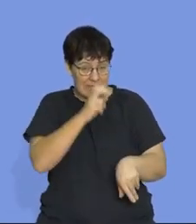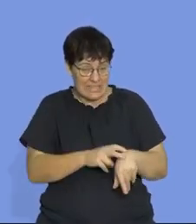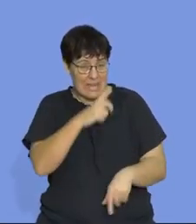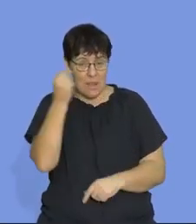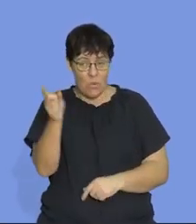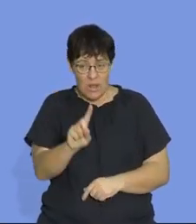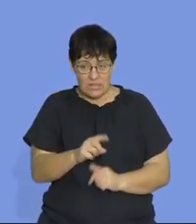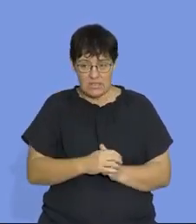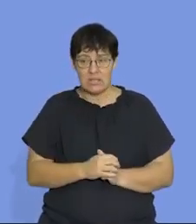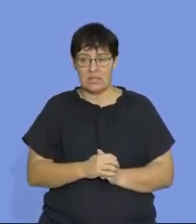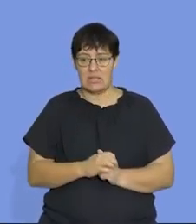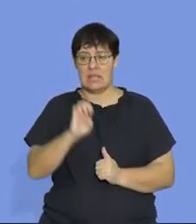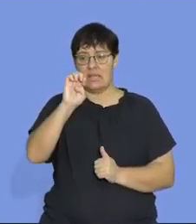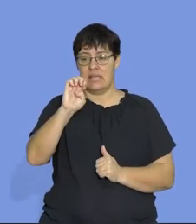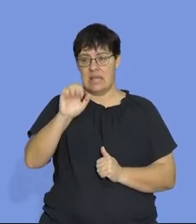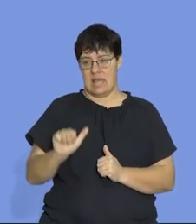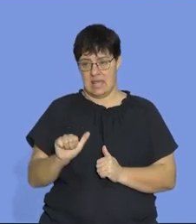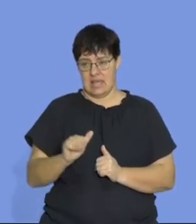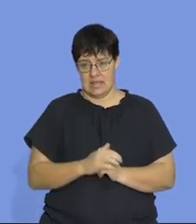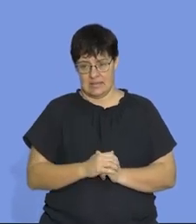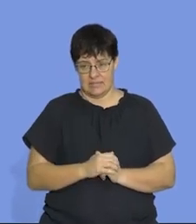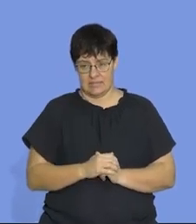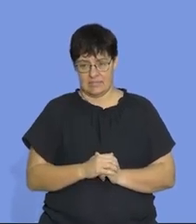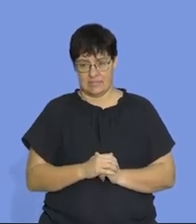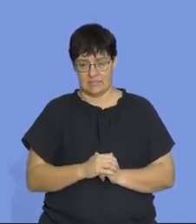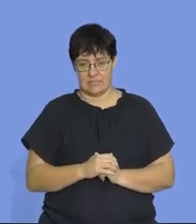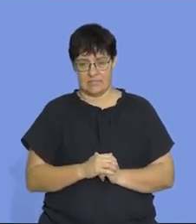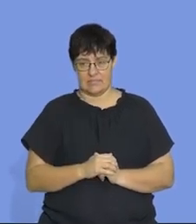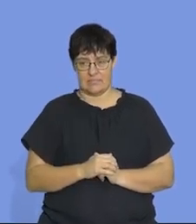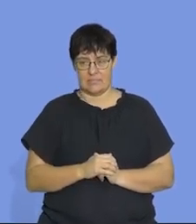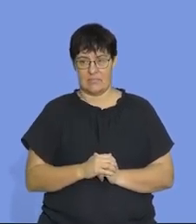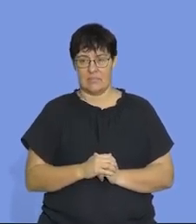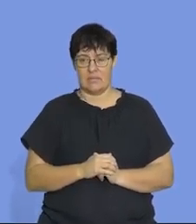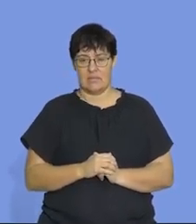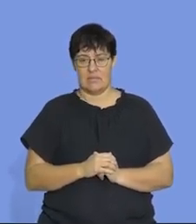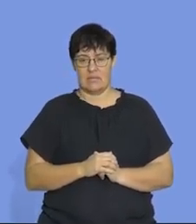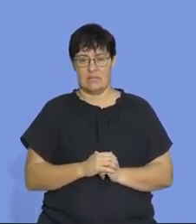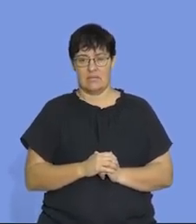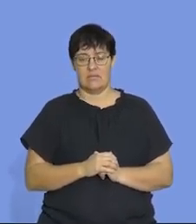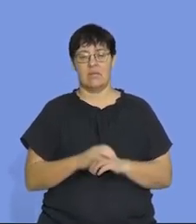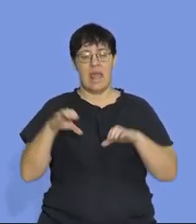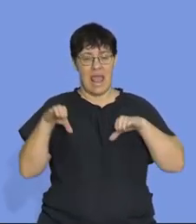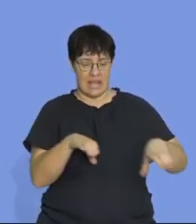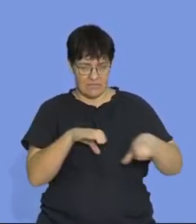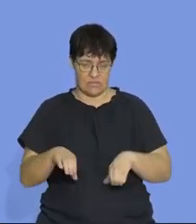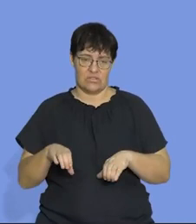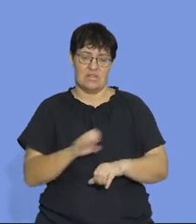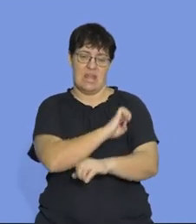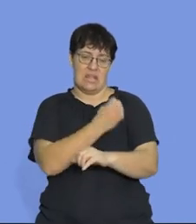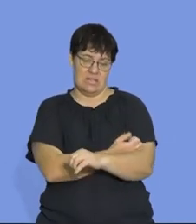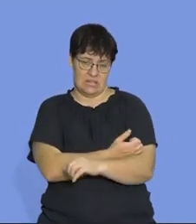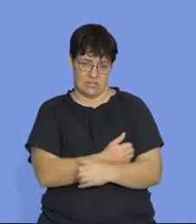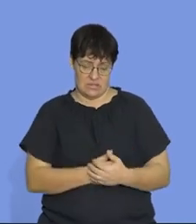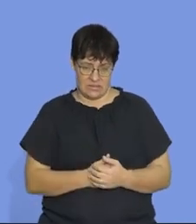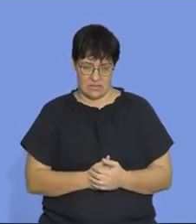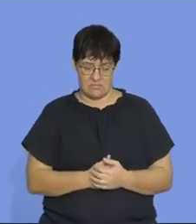E subscript capital letter A suggests that it's for, you know, an activation energy. So if, say,